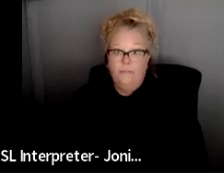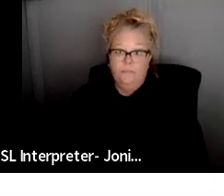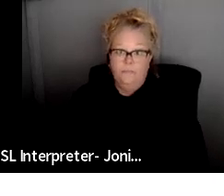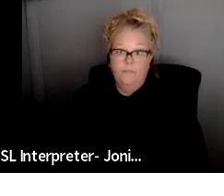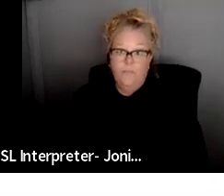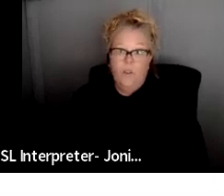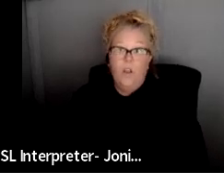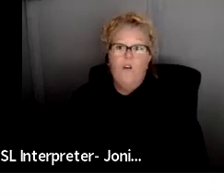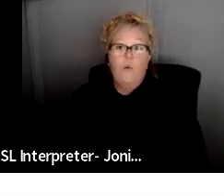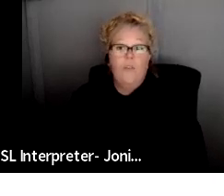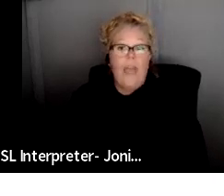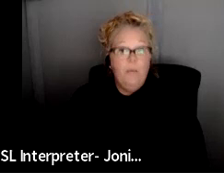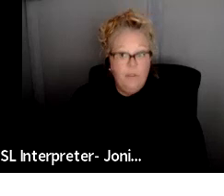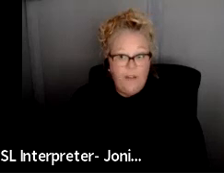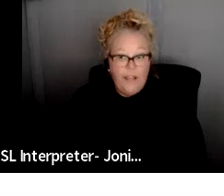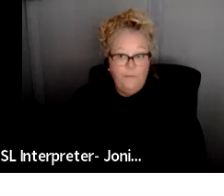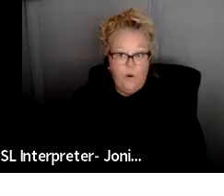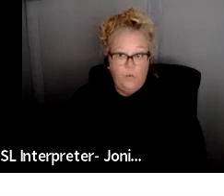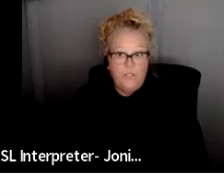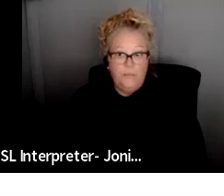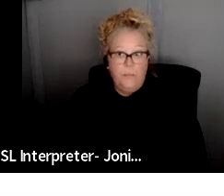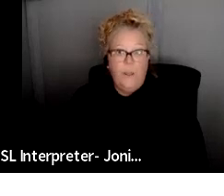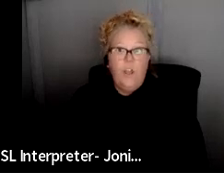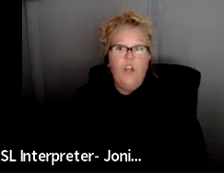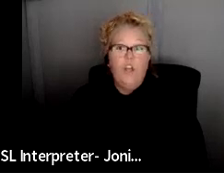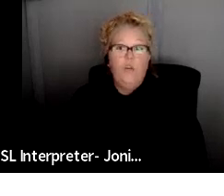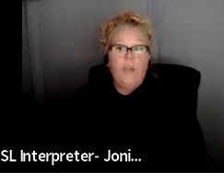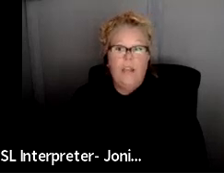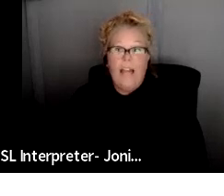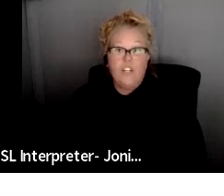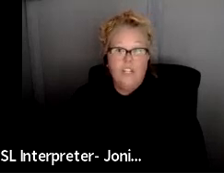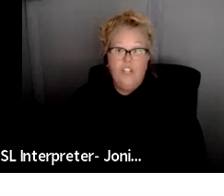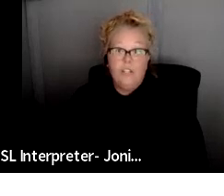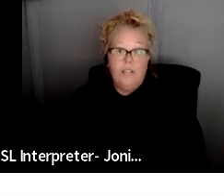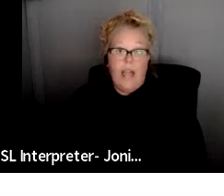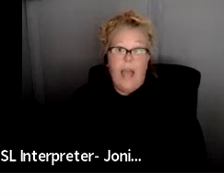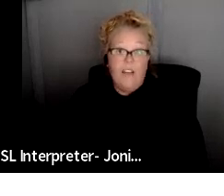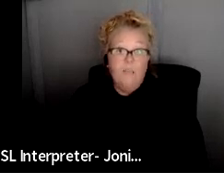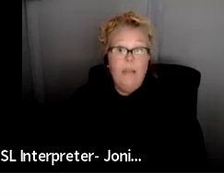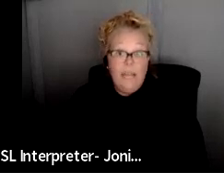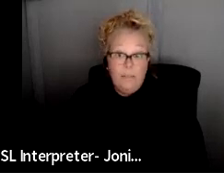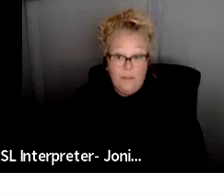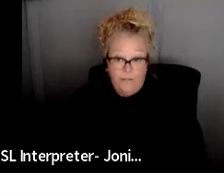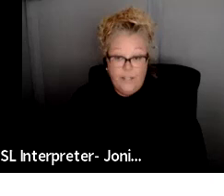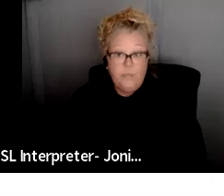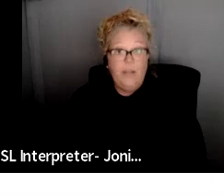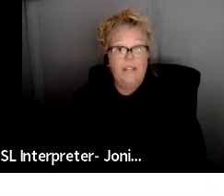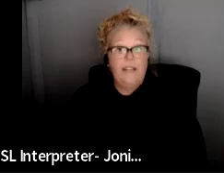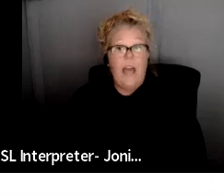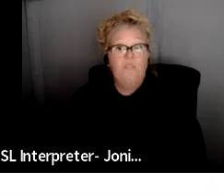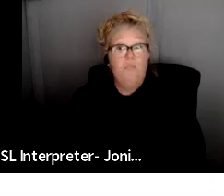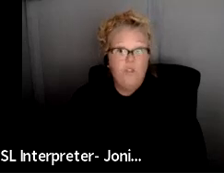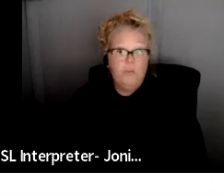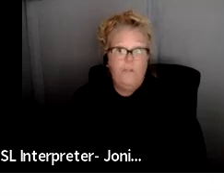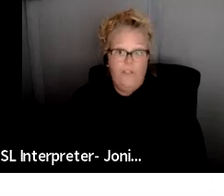landline. For the amplified phones, you can actually just have many benefits because